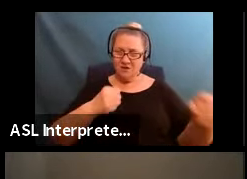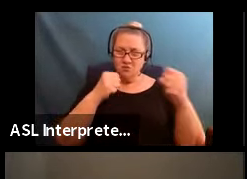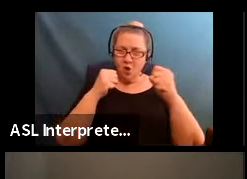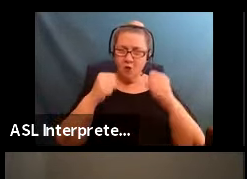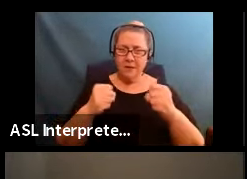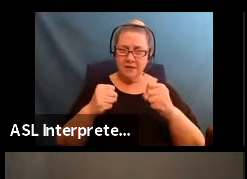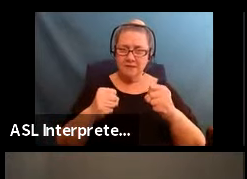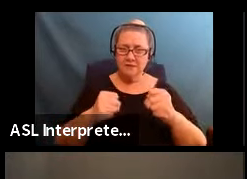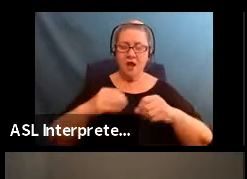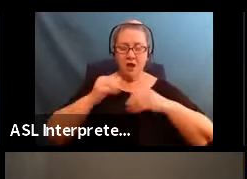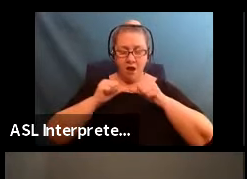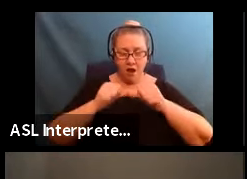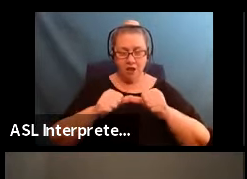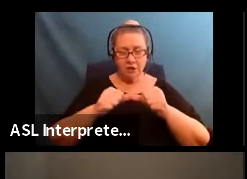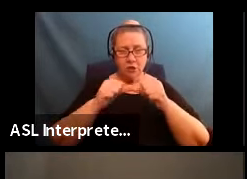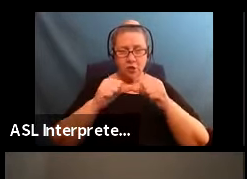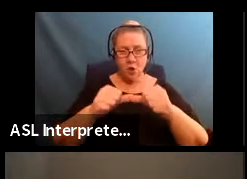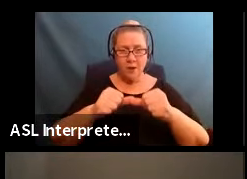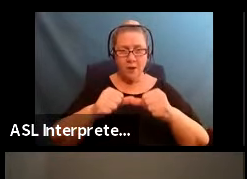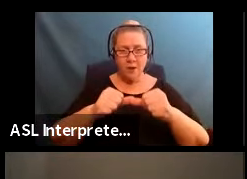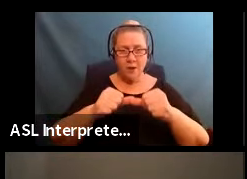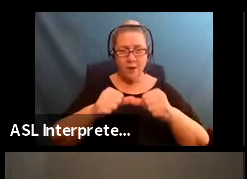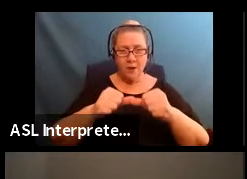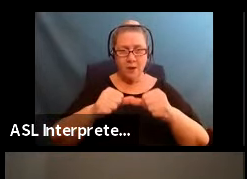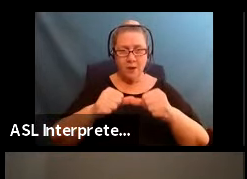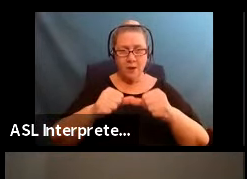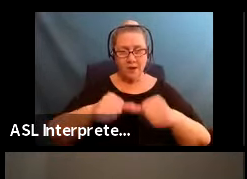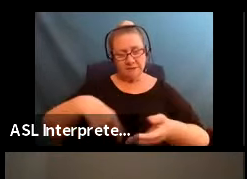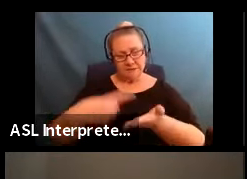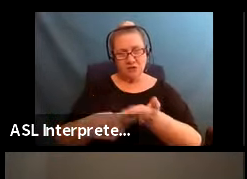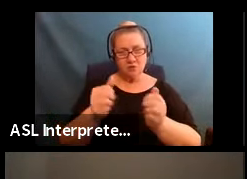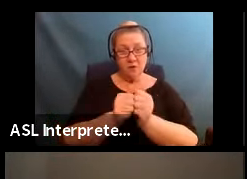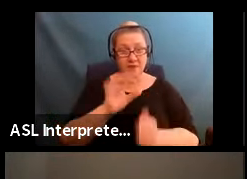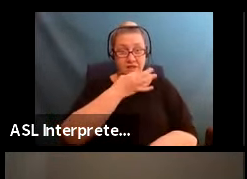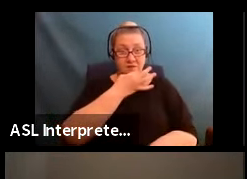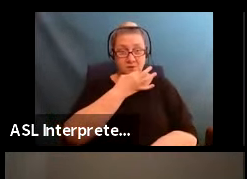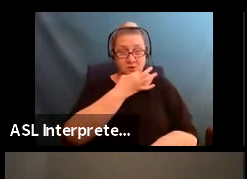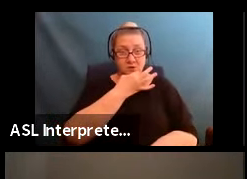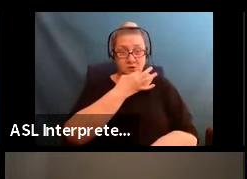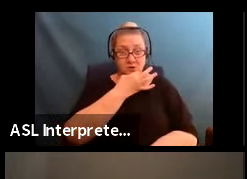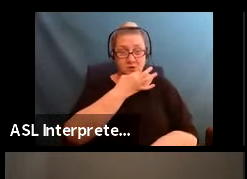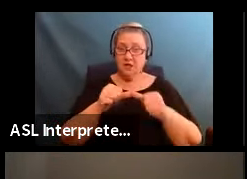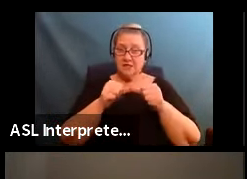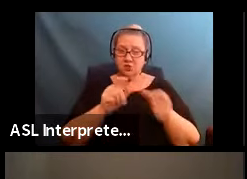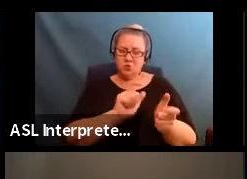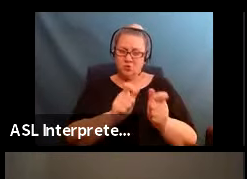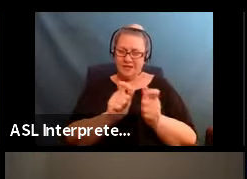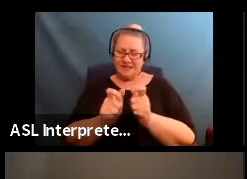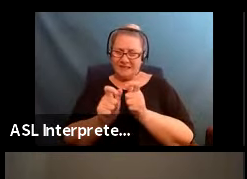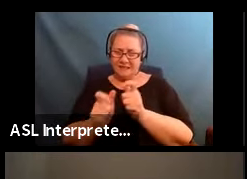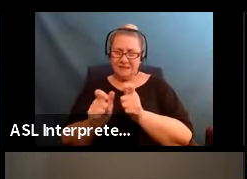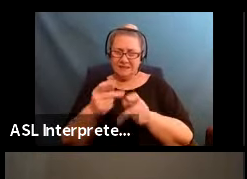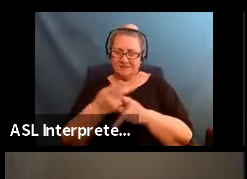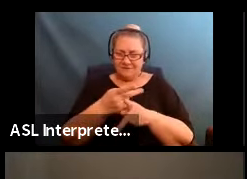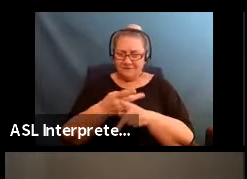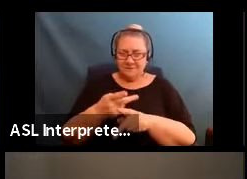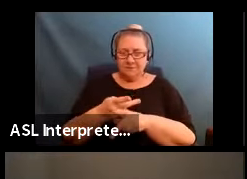interactive engagement with experts in continuing to tweak this, because there's one thing we've learned in a year: